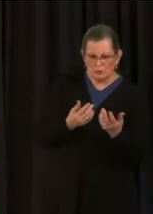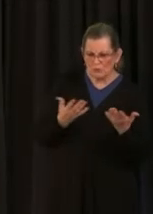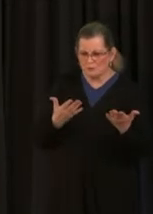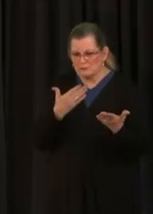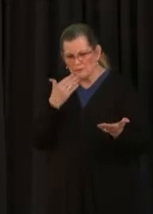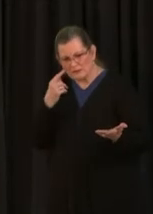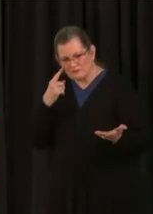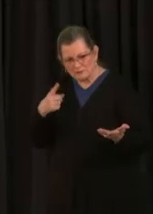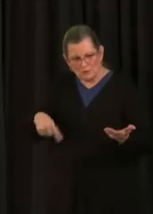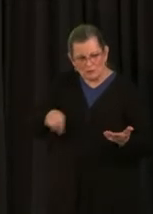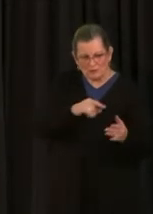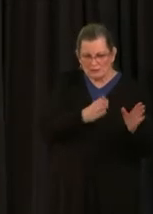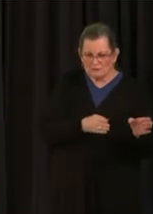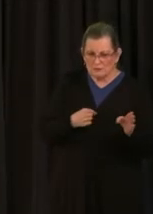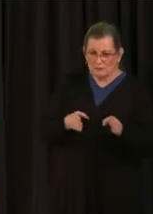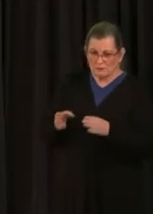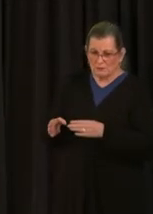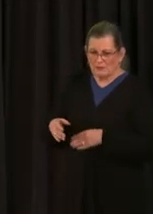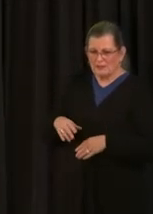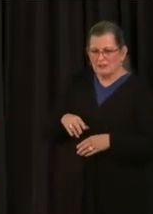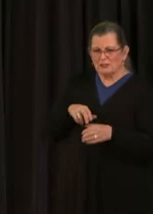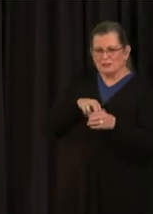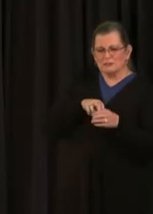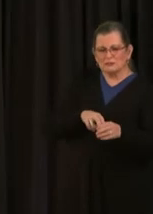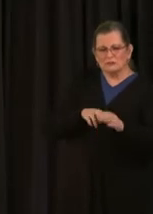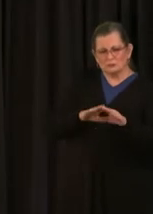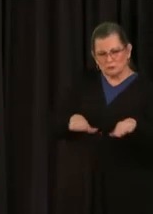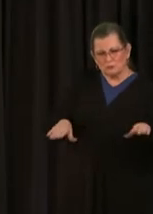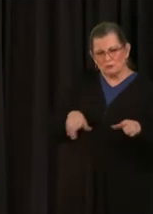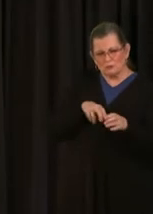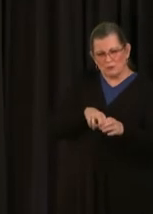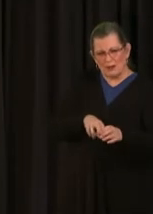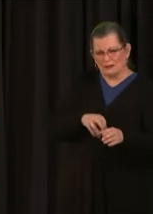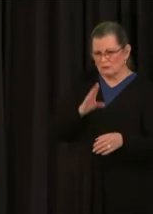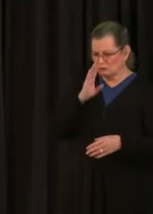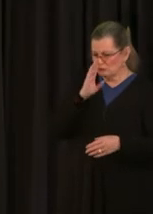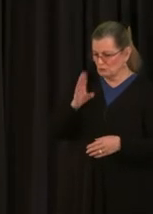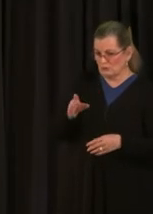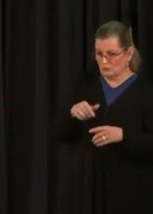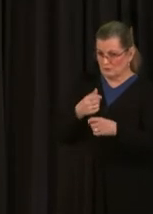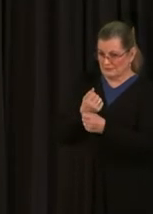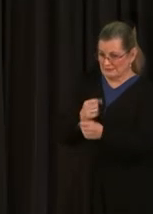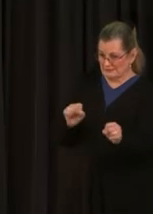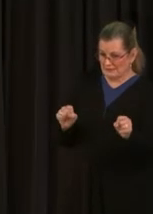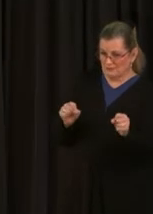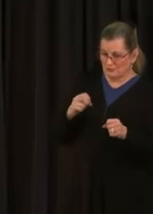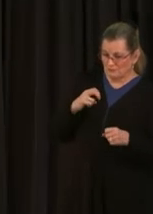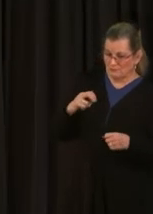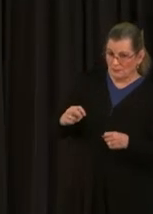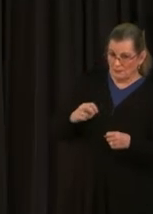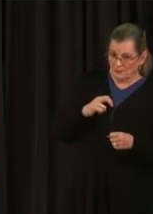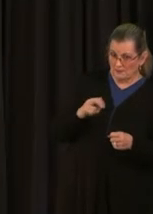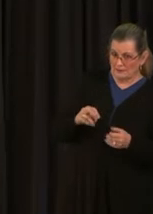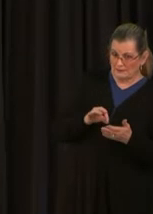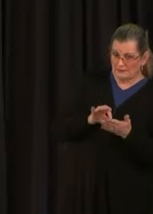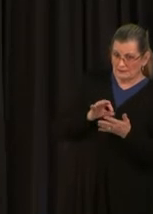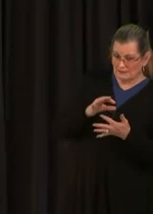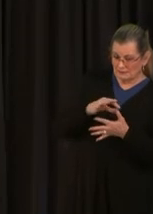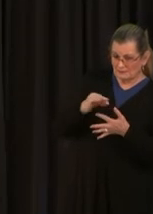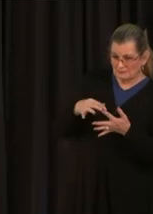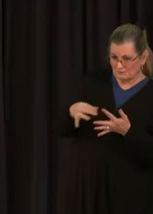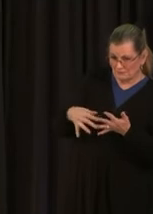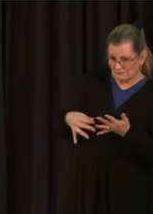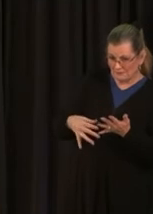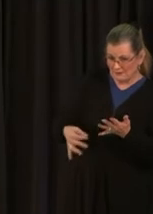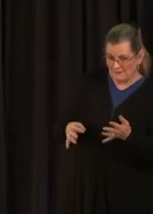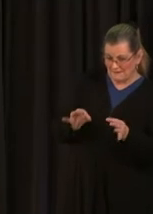year. So Kids Ride Free contributes directly to Safe Passage because it allows students to choose the mode of transportation that's